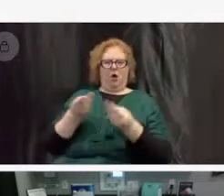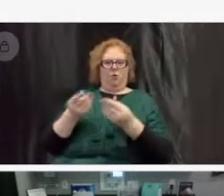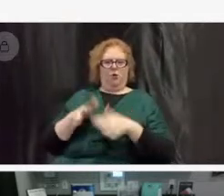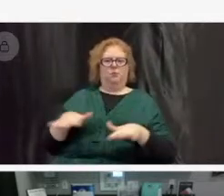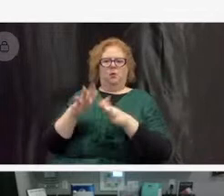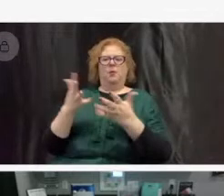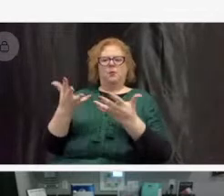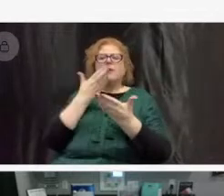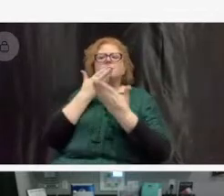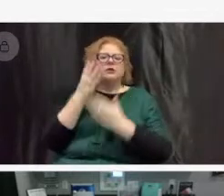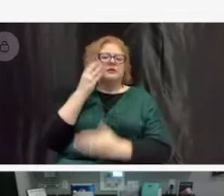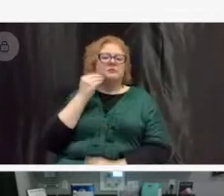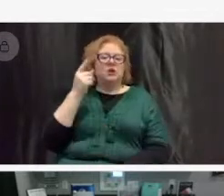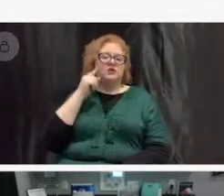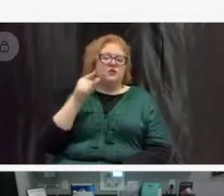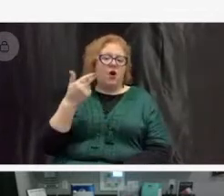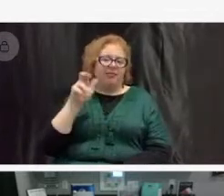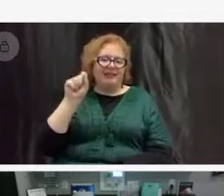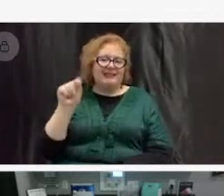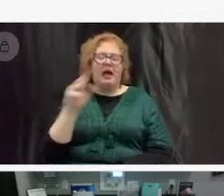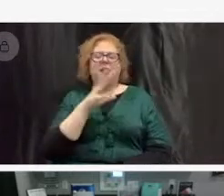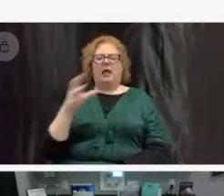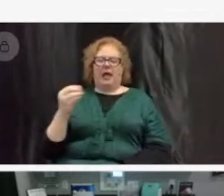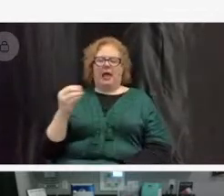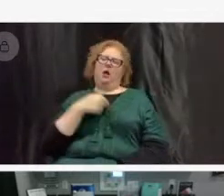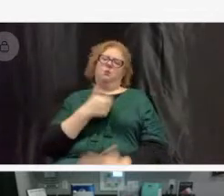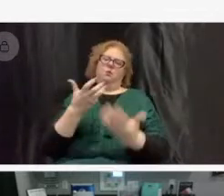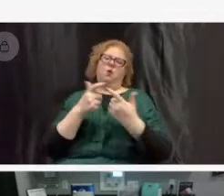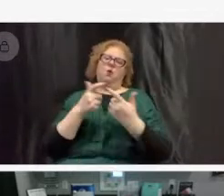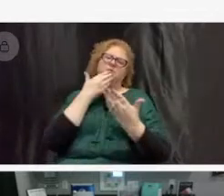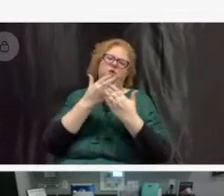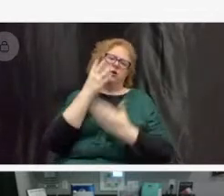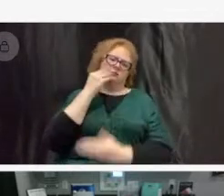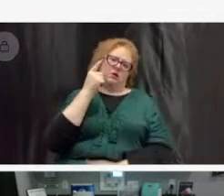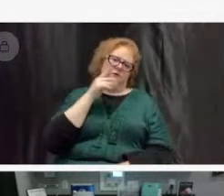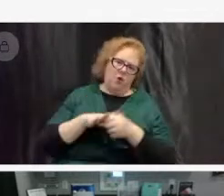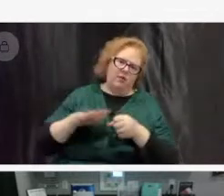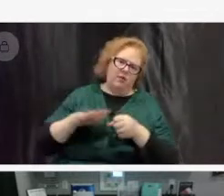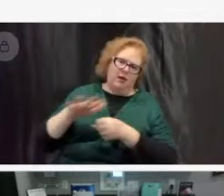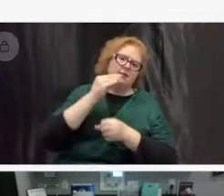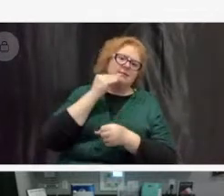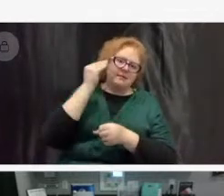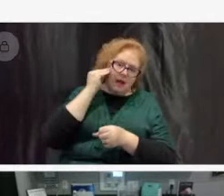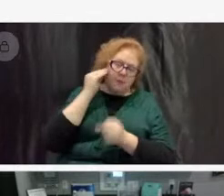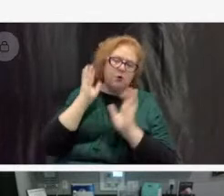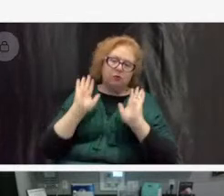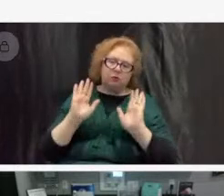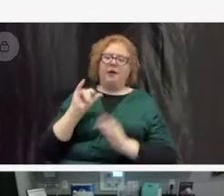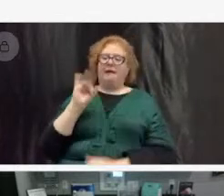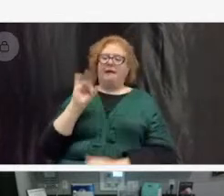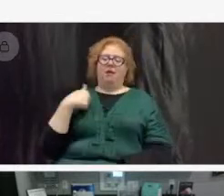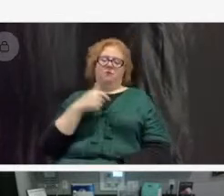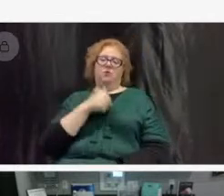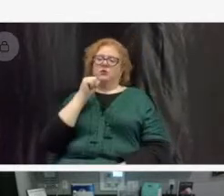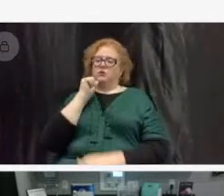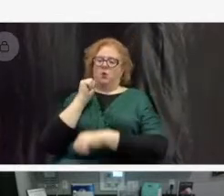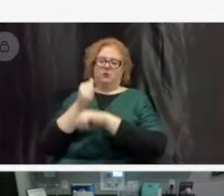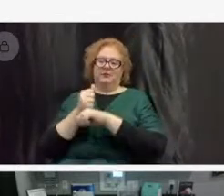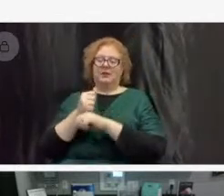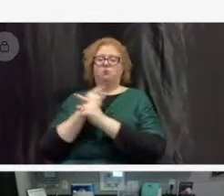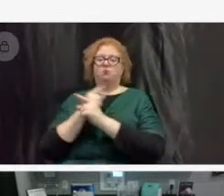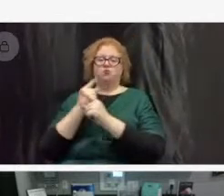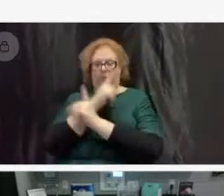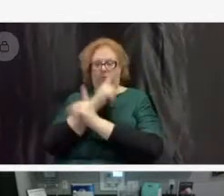stated above, guest experience is everything, and if we do not set proper expectations, this could affect our ratings. If